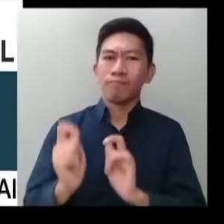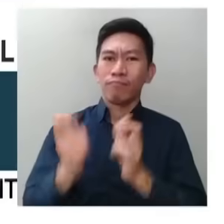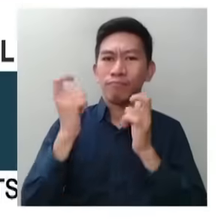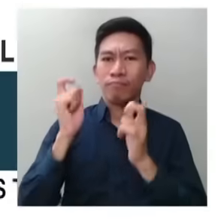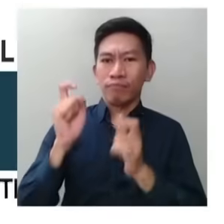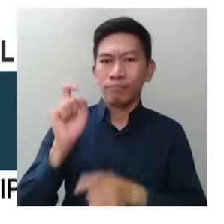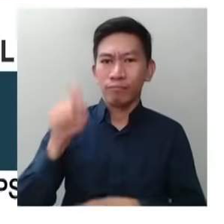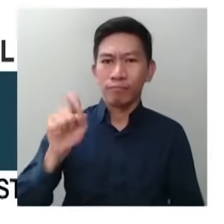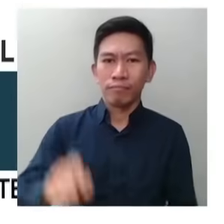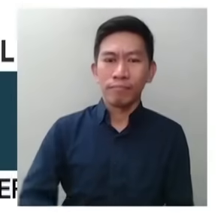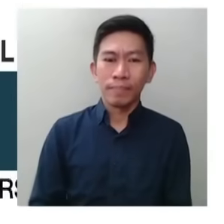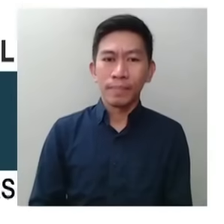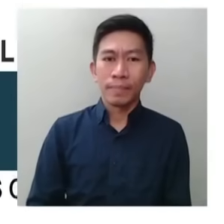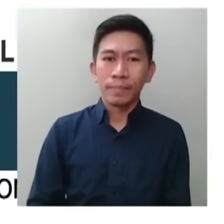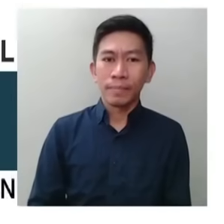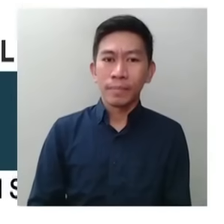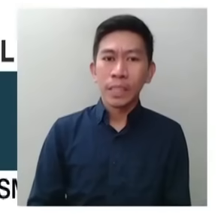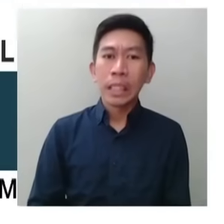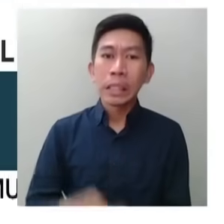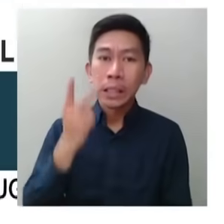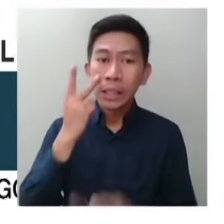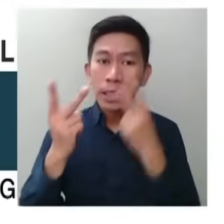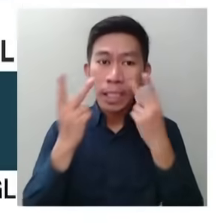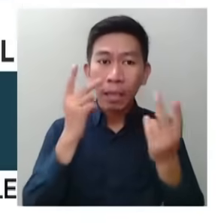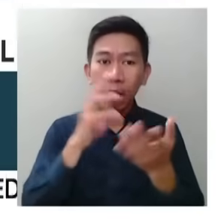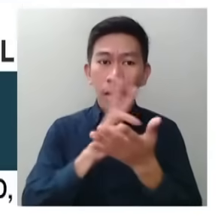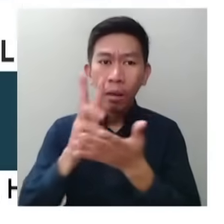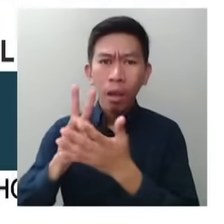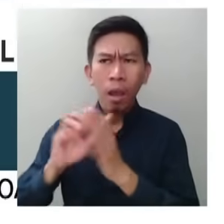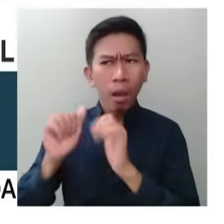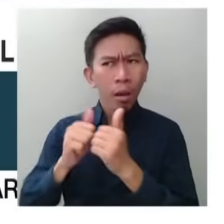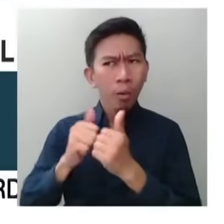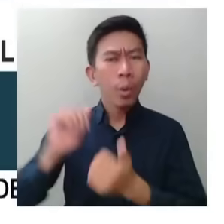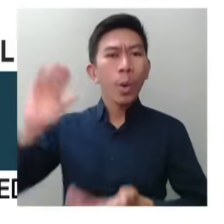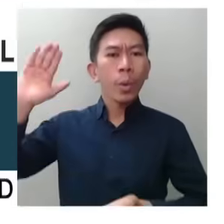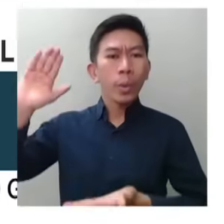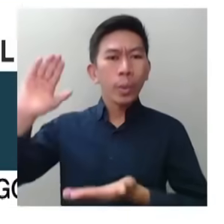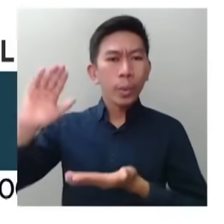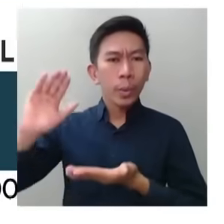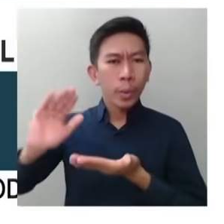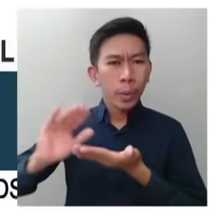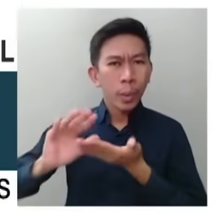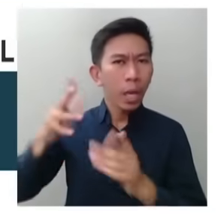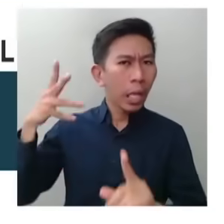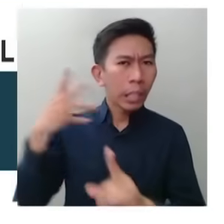these areas, how could things have been mitigated? Well,